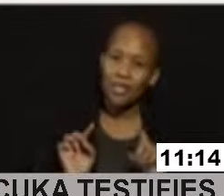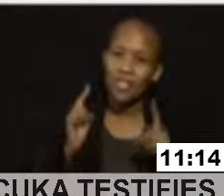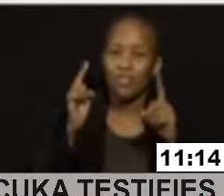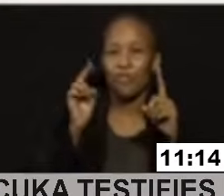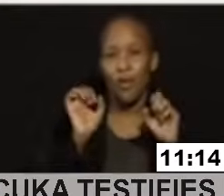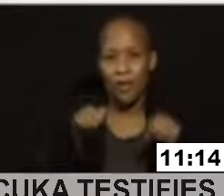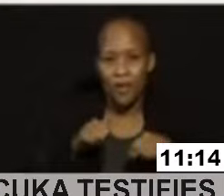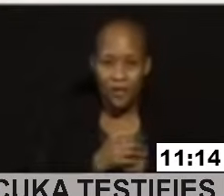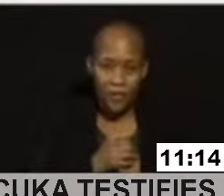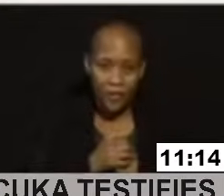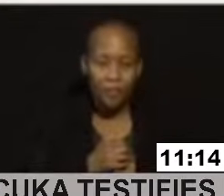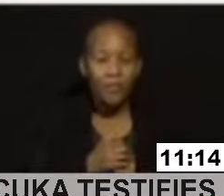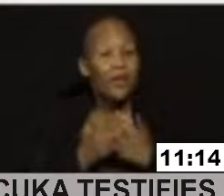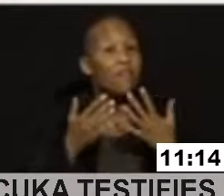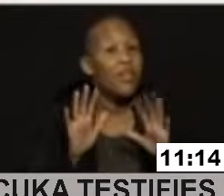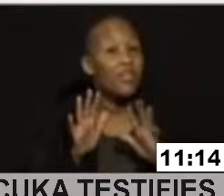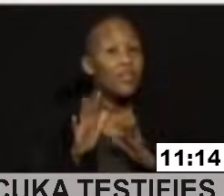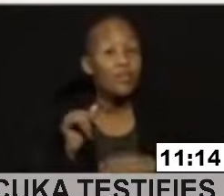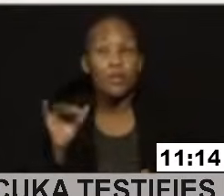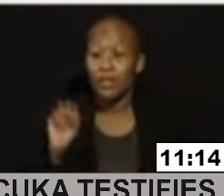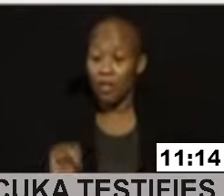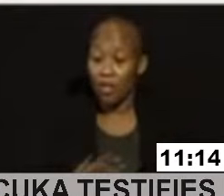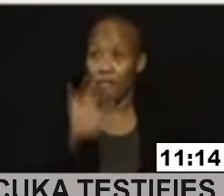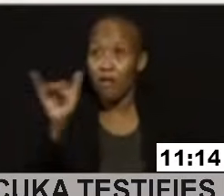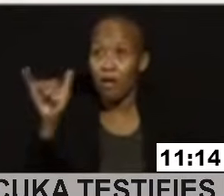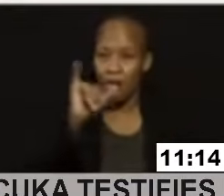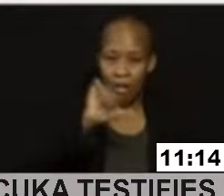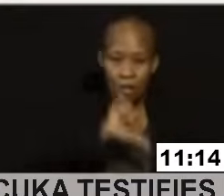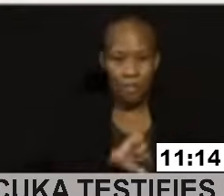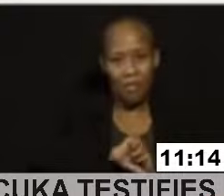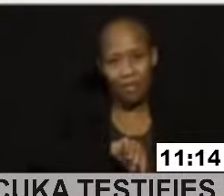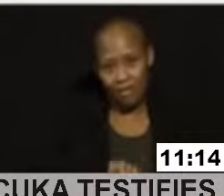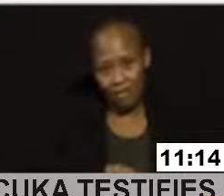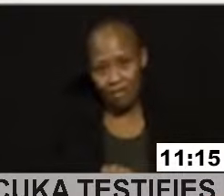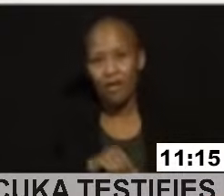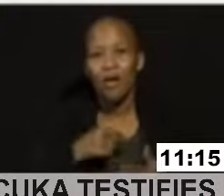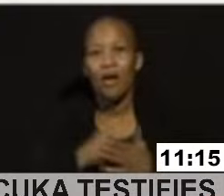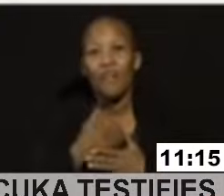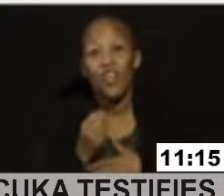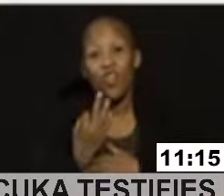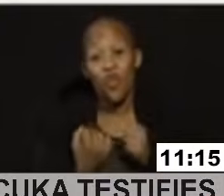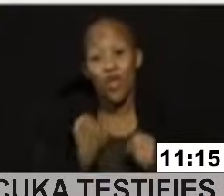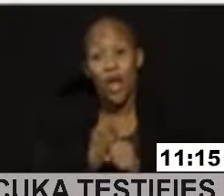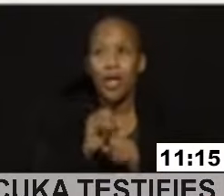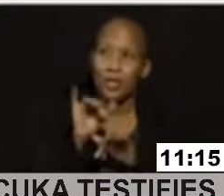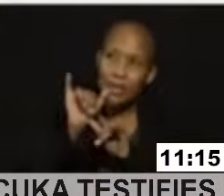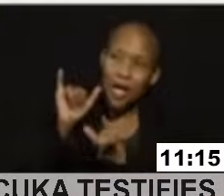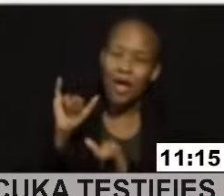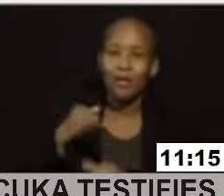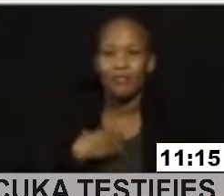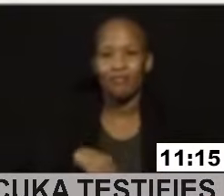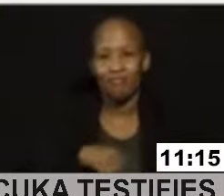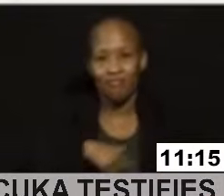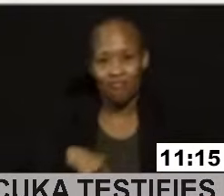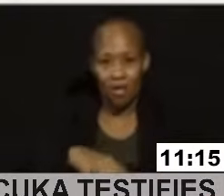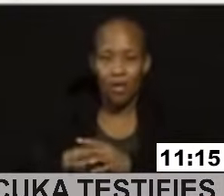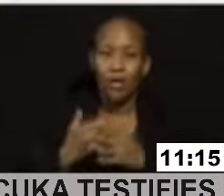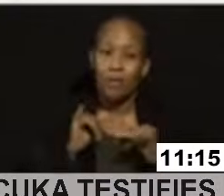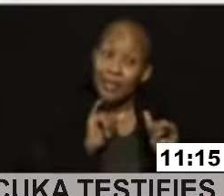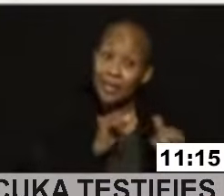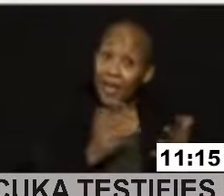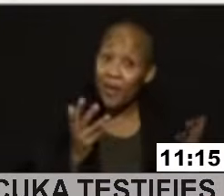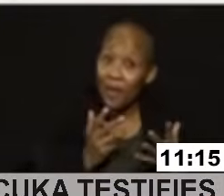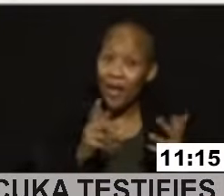so I came back into the country after the stint in Geneva. I came back and then settled in Cape